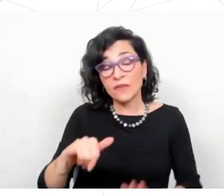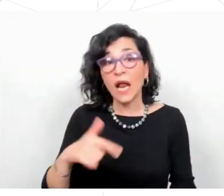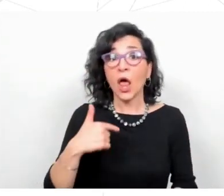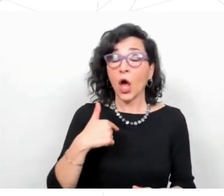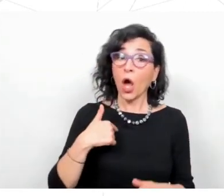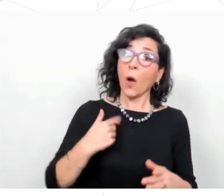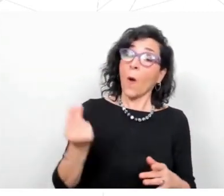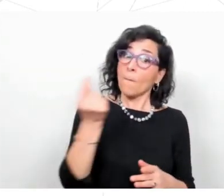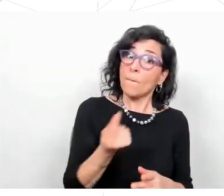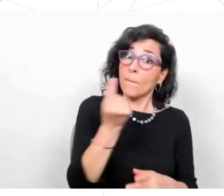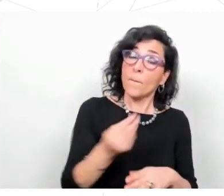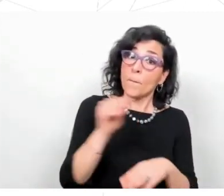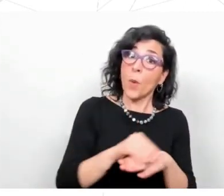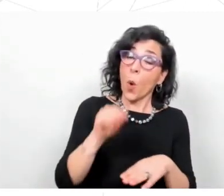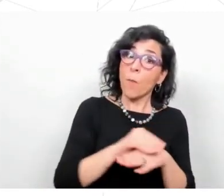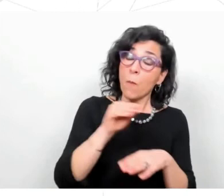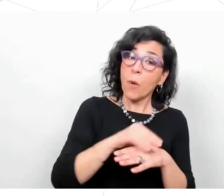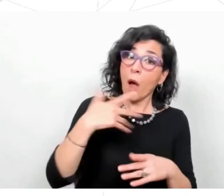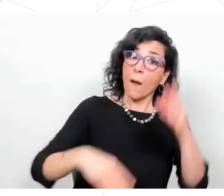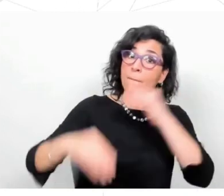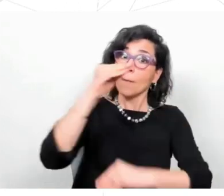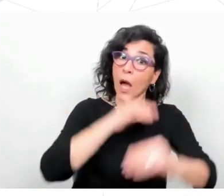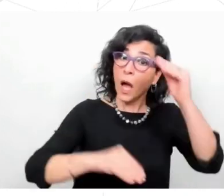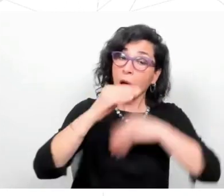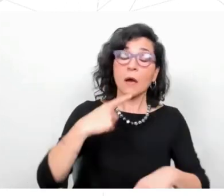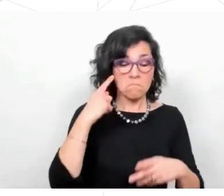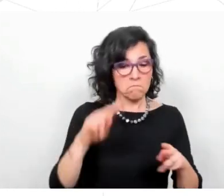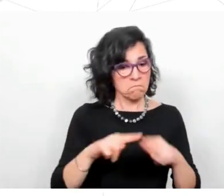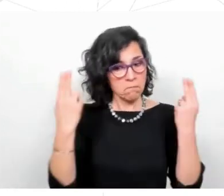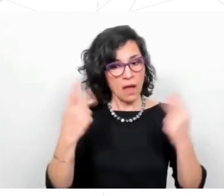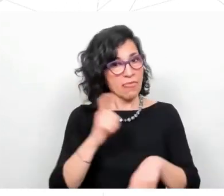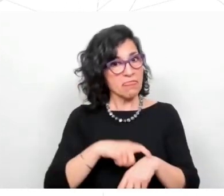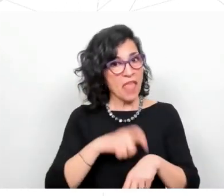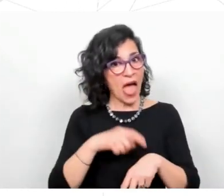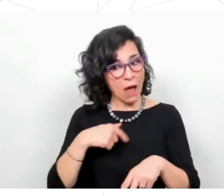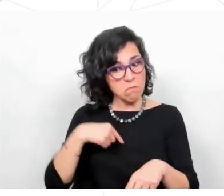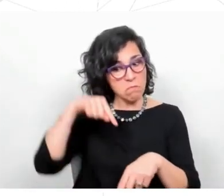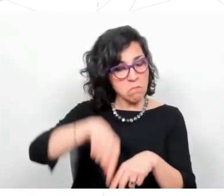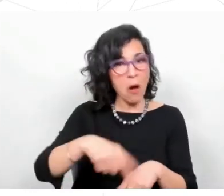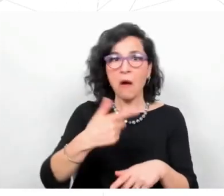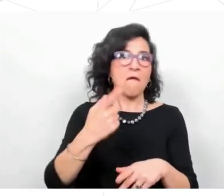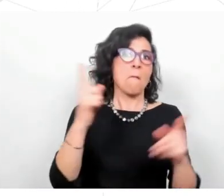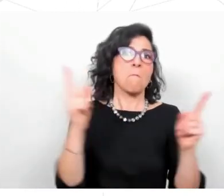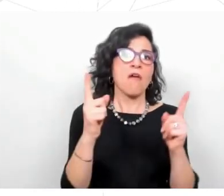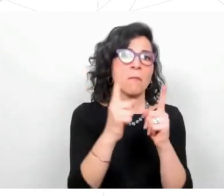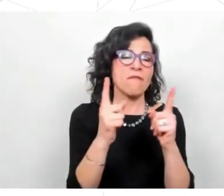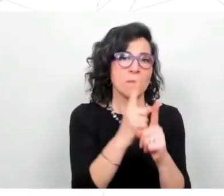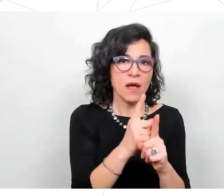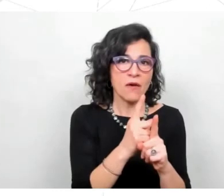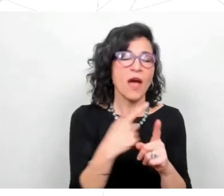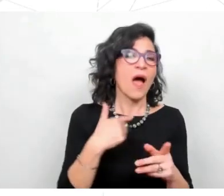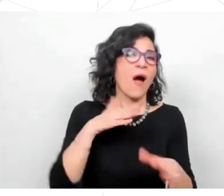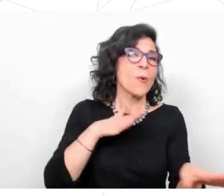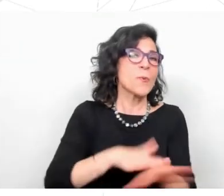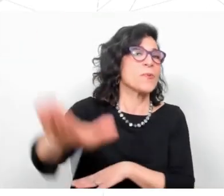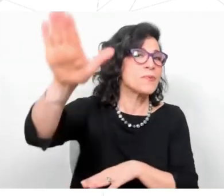words with your eyes just like you would with a finger. So it is possible to be rapid with this communication, but